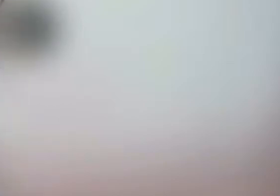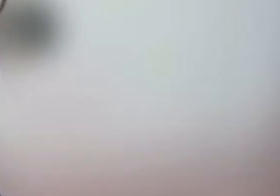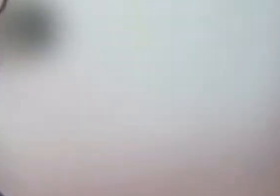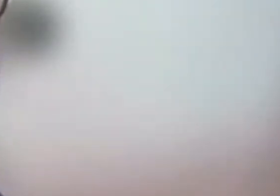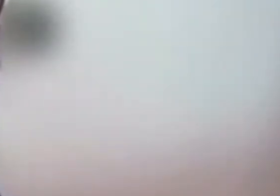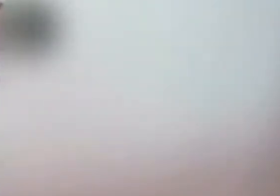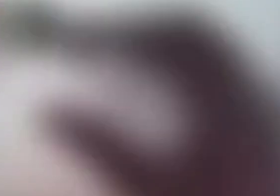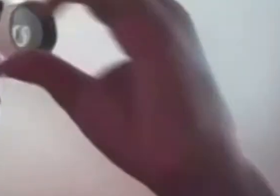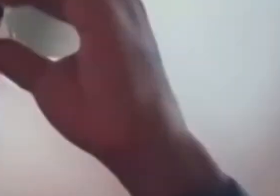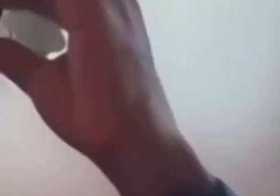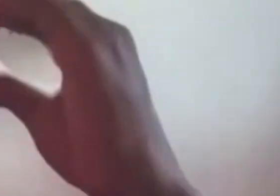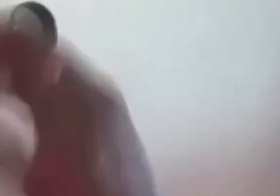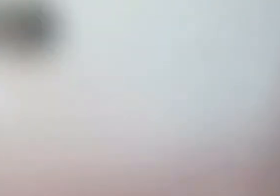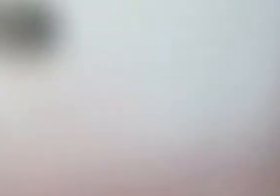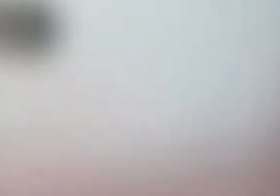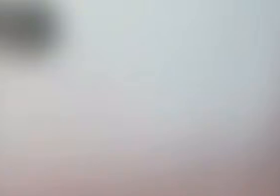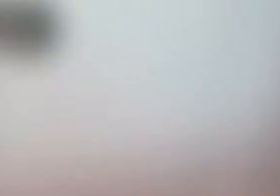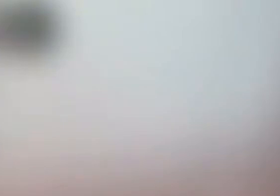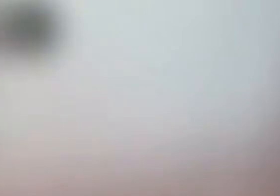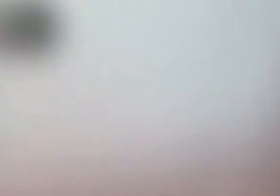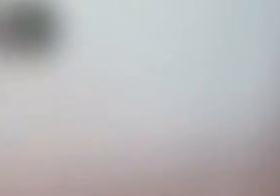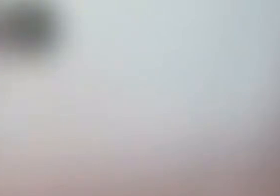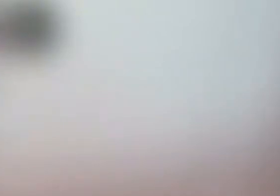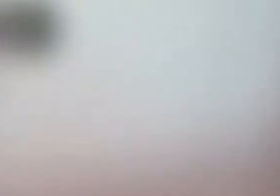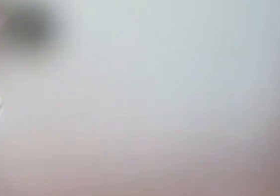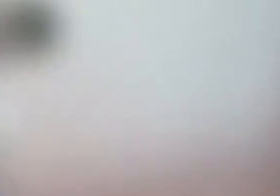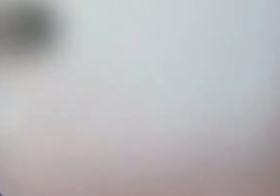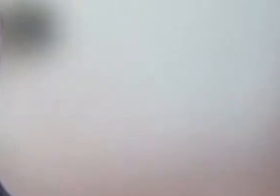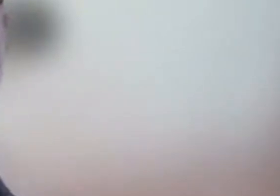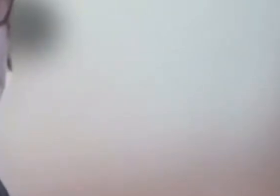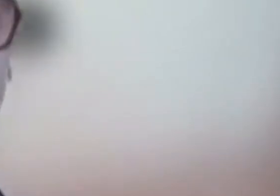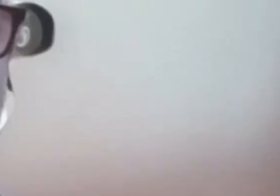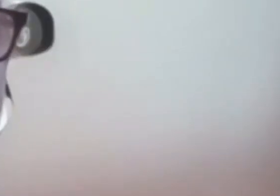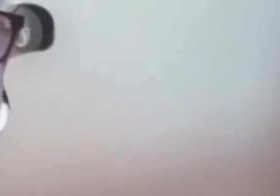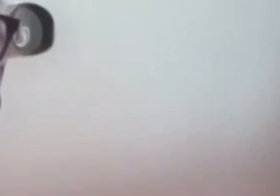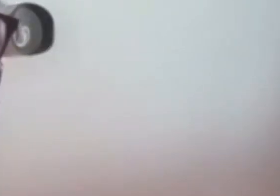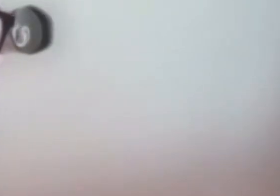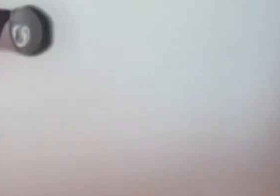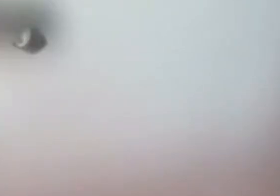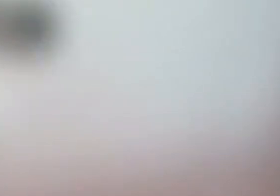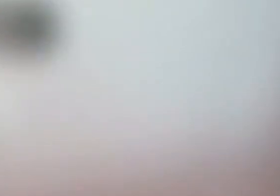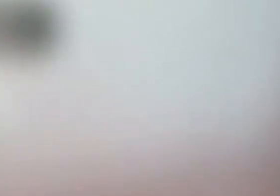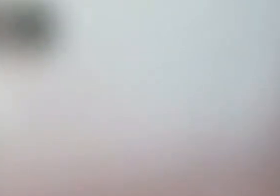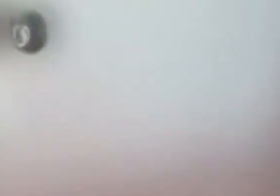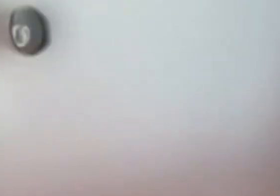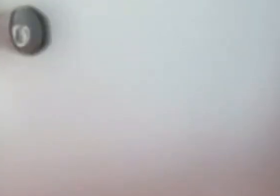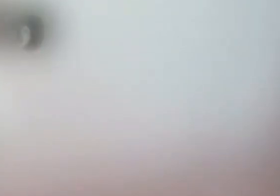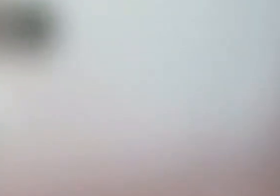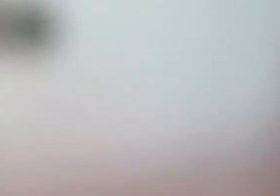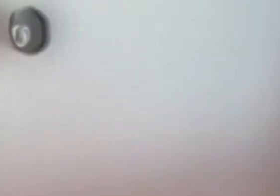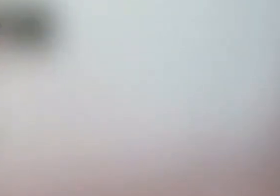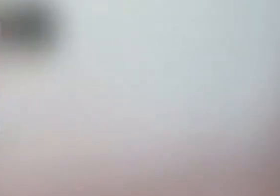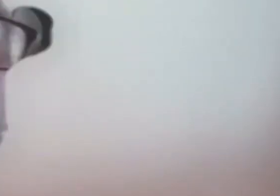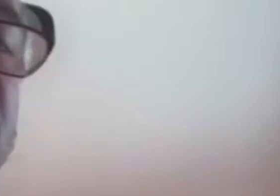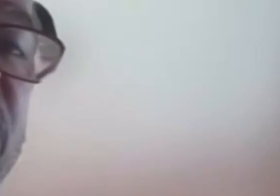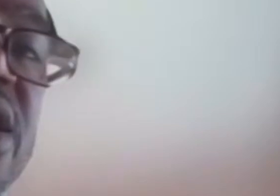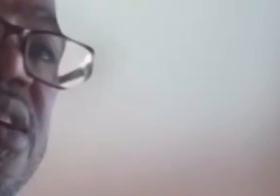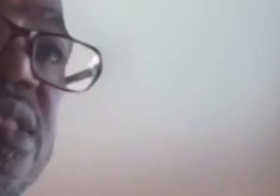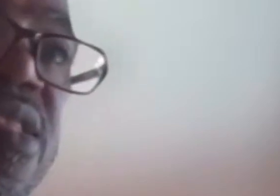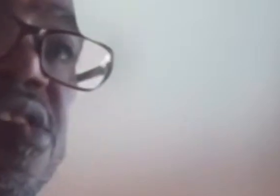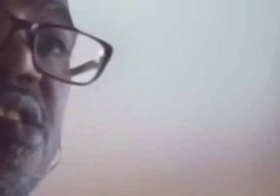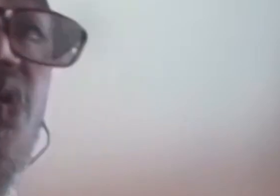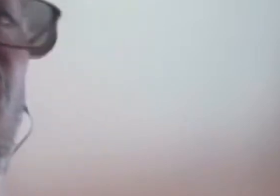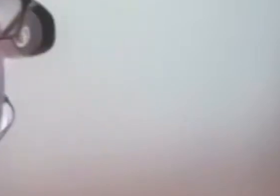vulnerable persons who may not be able to get out, particularly for groups of vulnerable persons. So where there are,